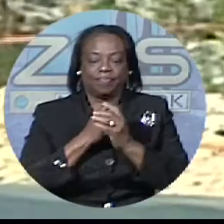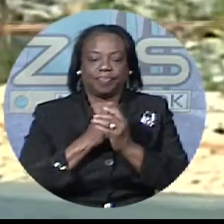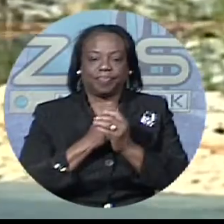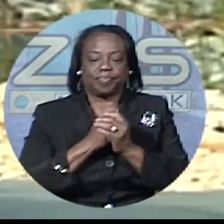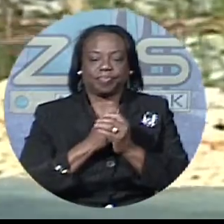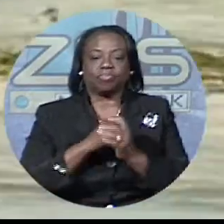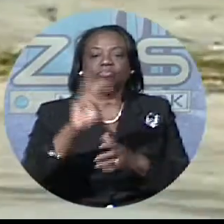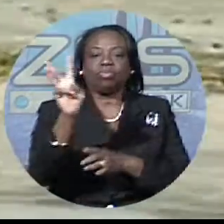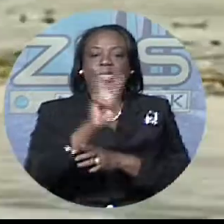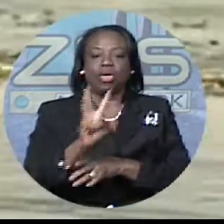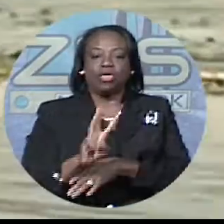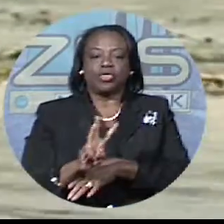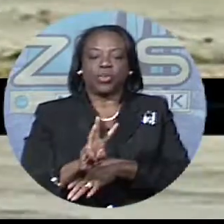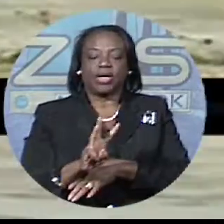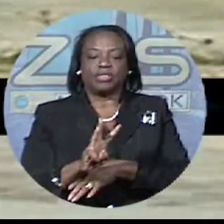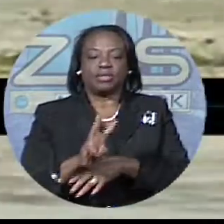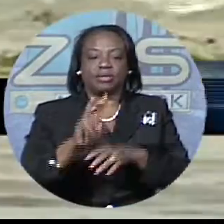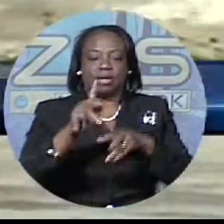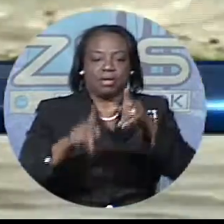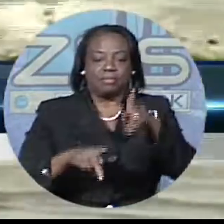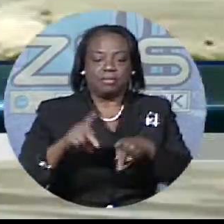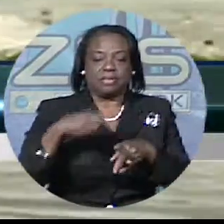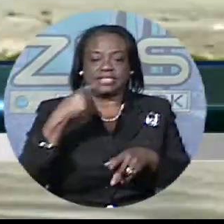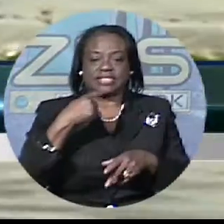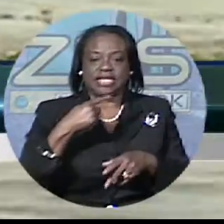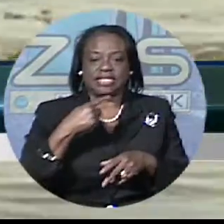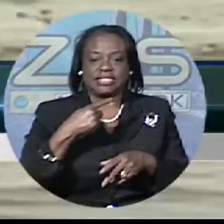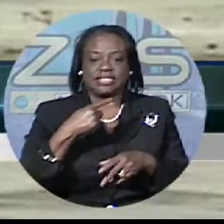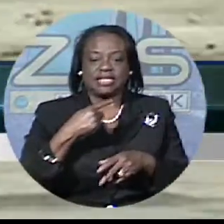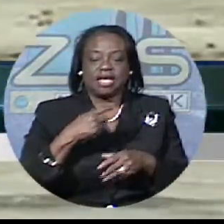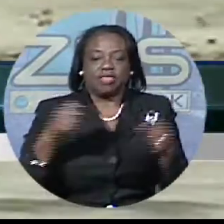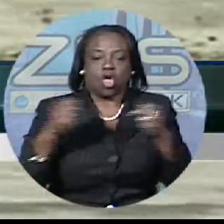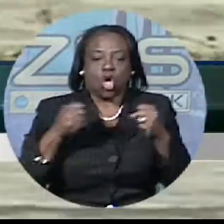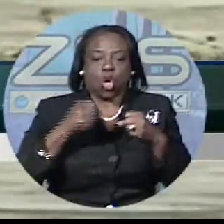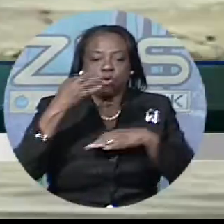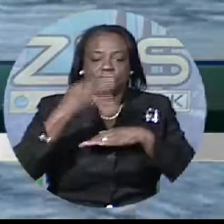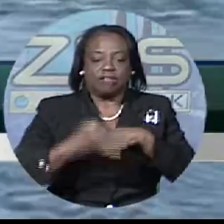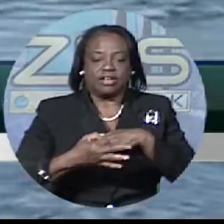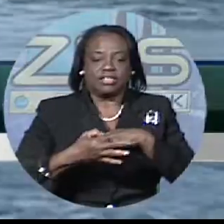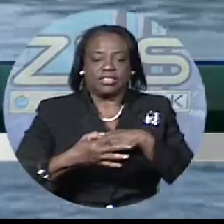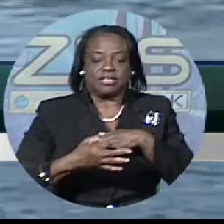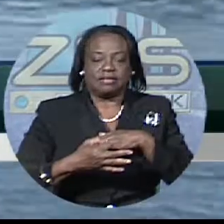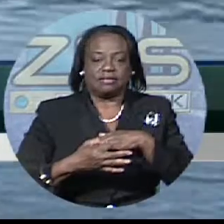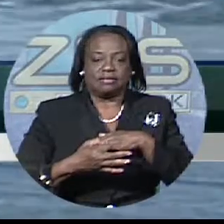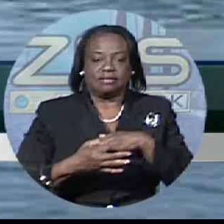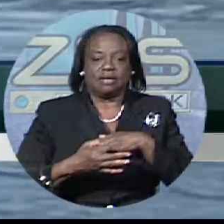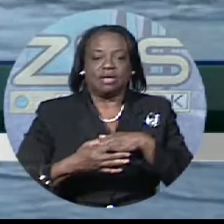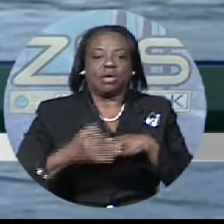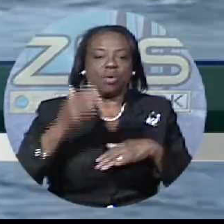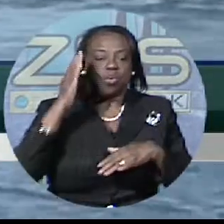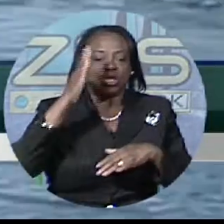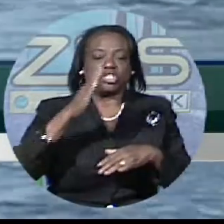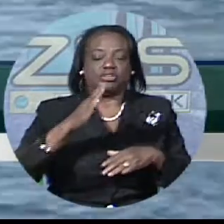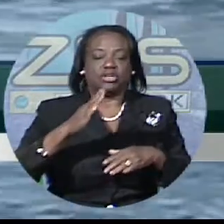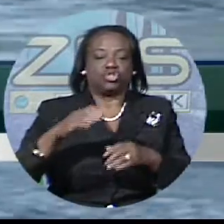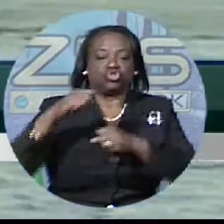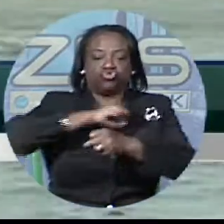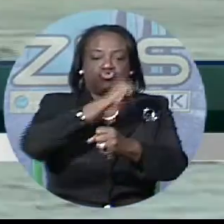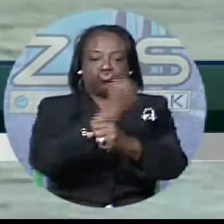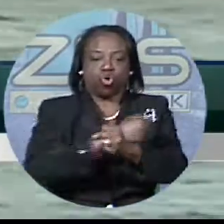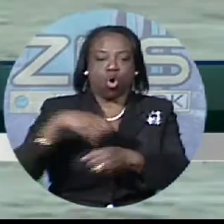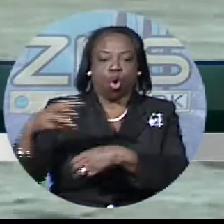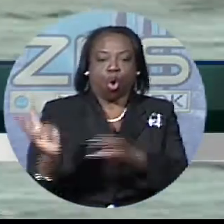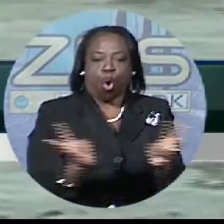According to weather officials, a cold front and high-pressure system established a tight pressure gradient, which generated strong northerly